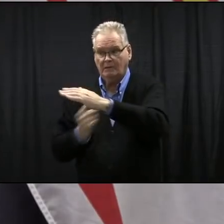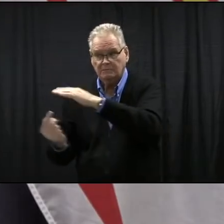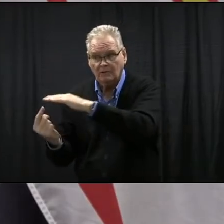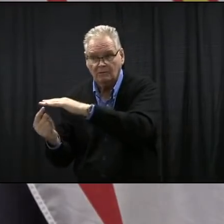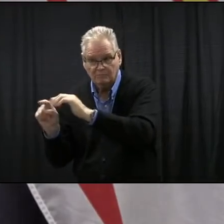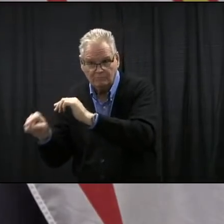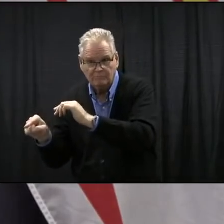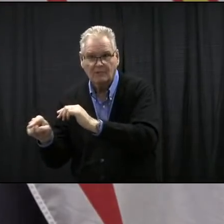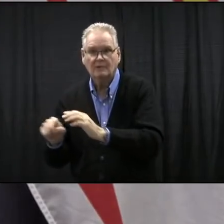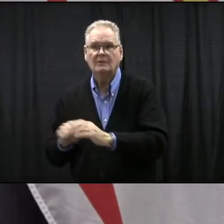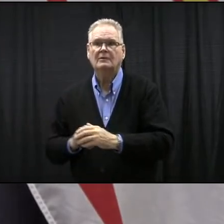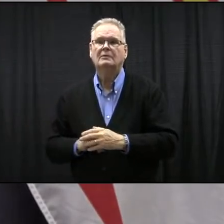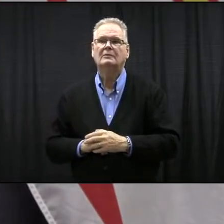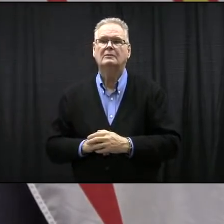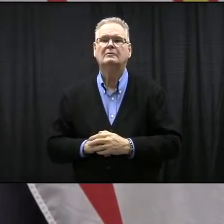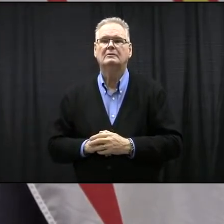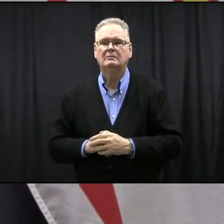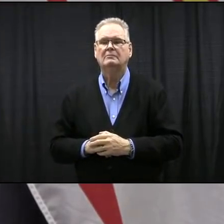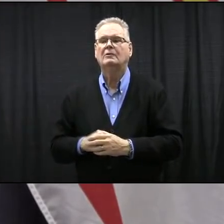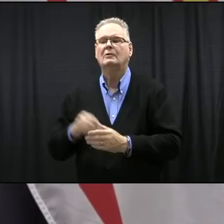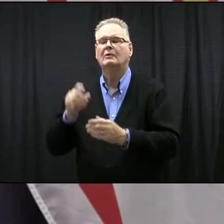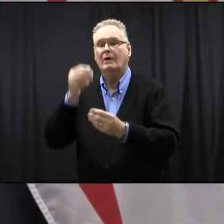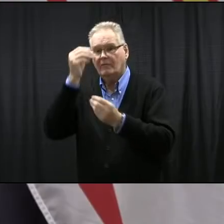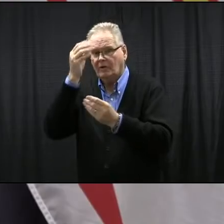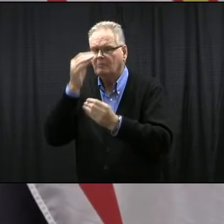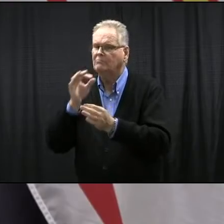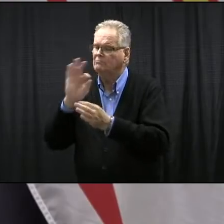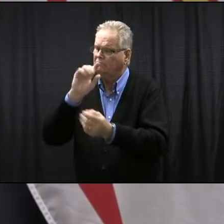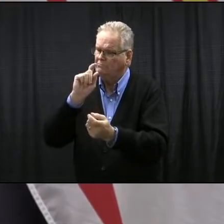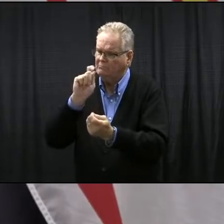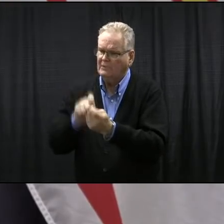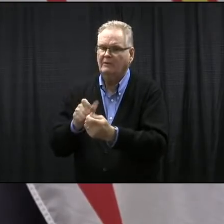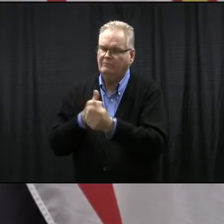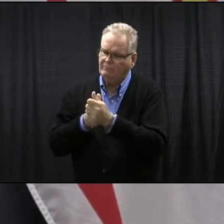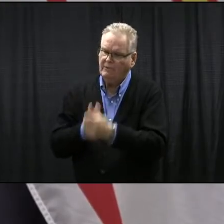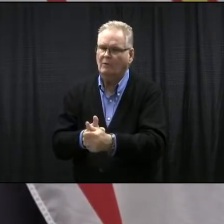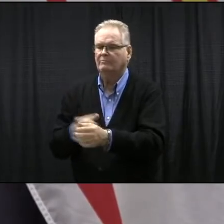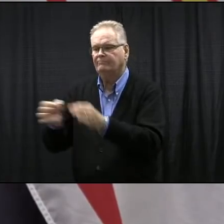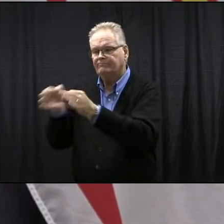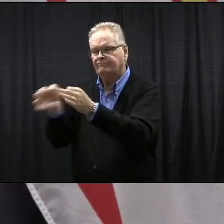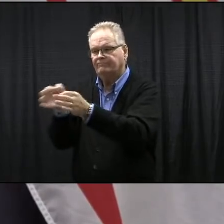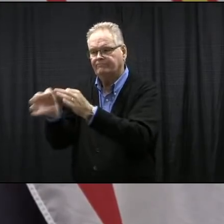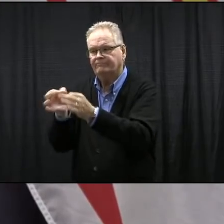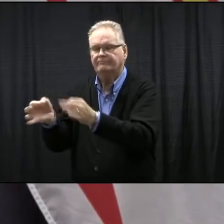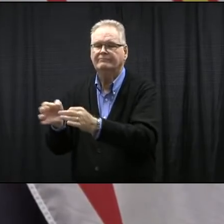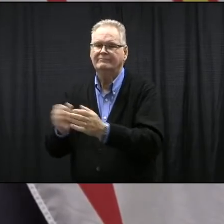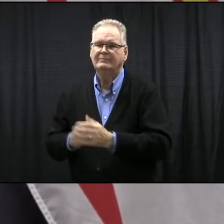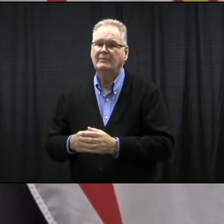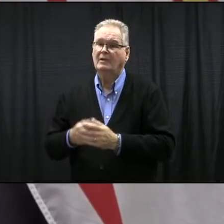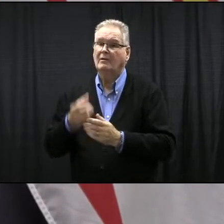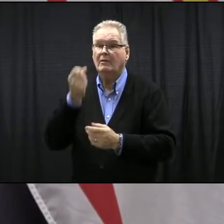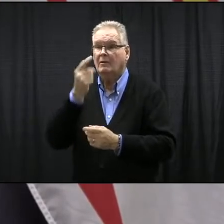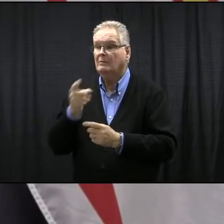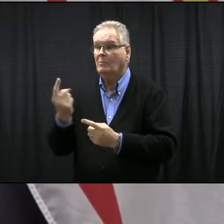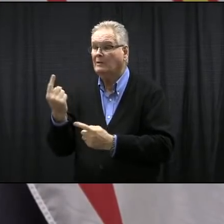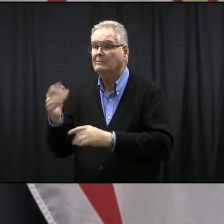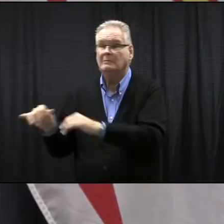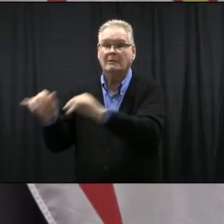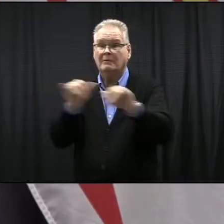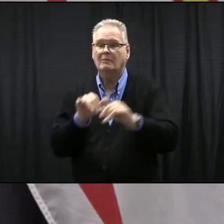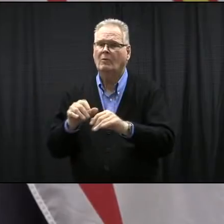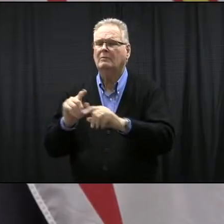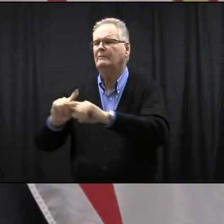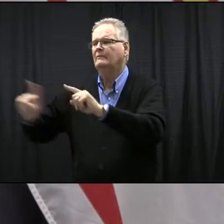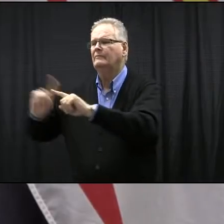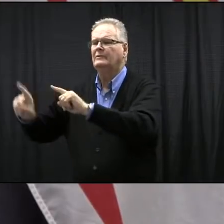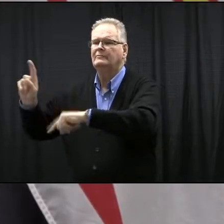Once again, I want to send a huge thank you to all the public health staff who are investigating these cases. These are not